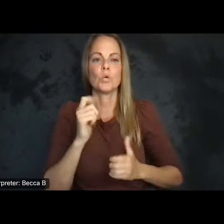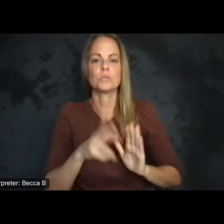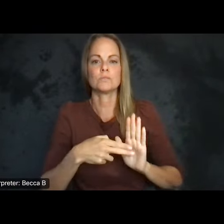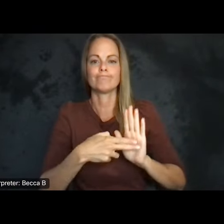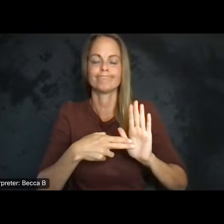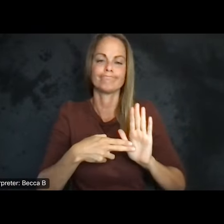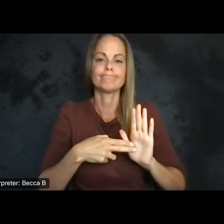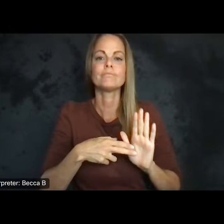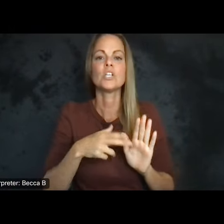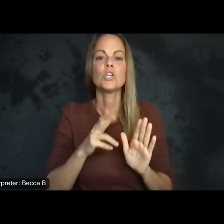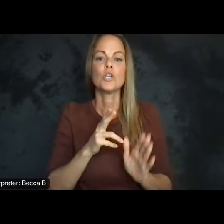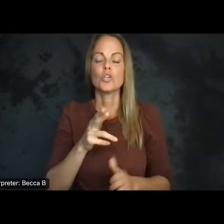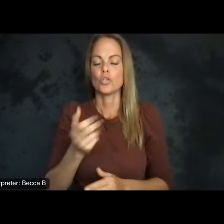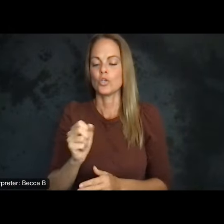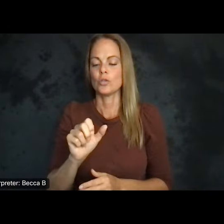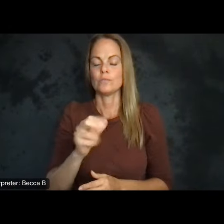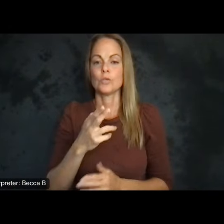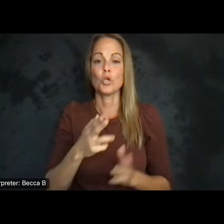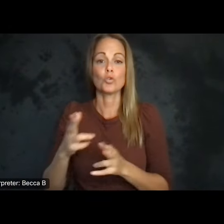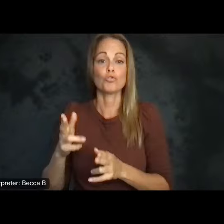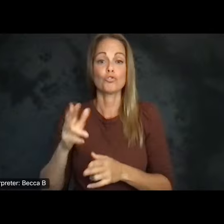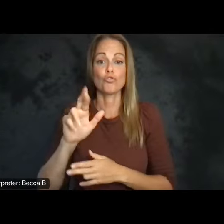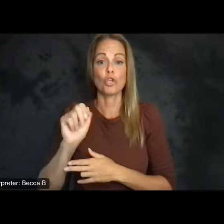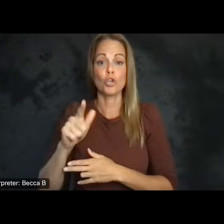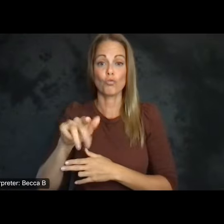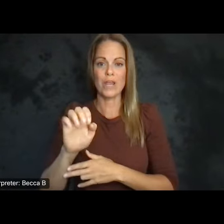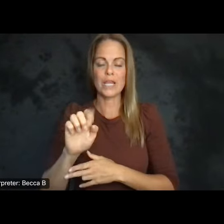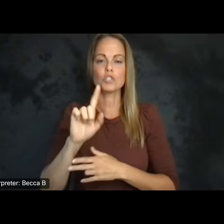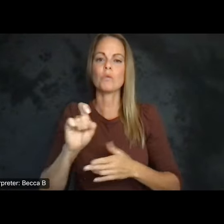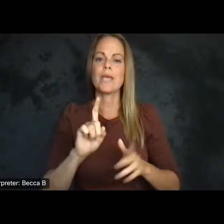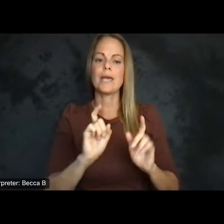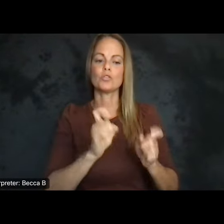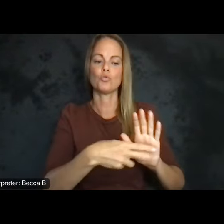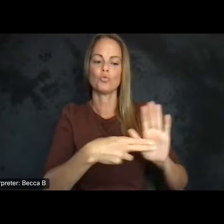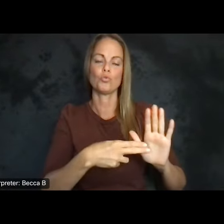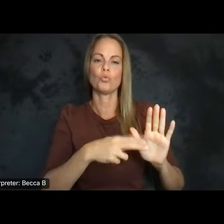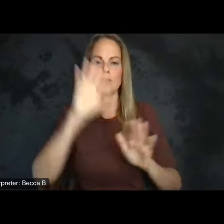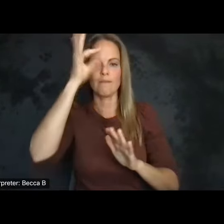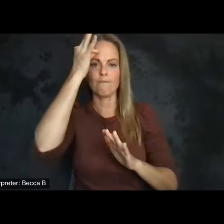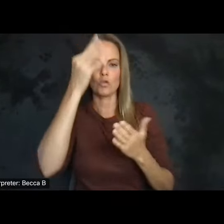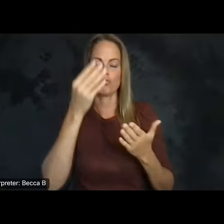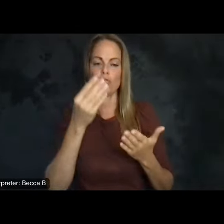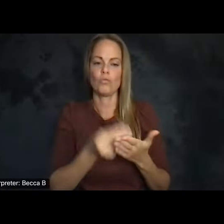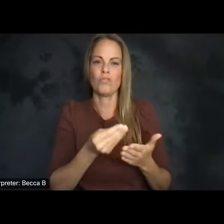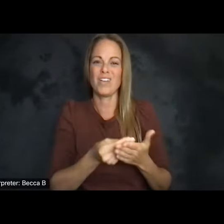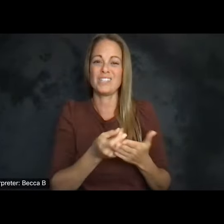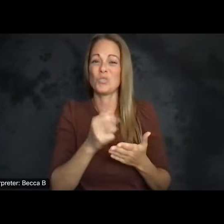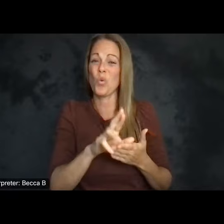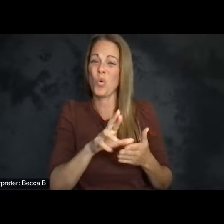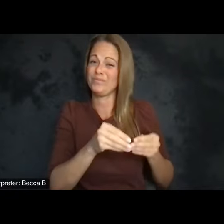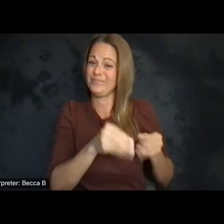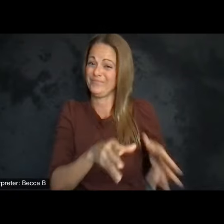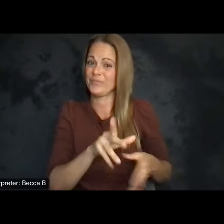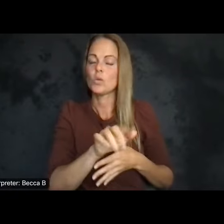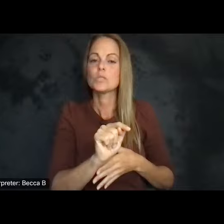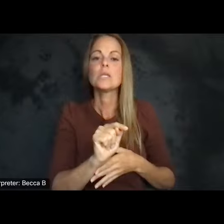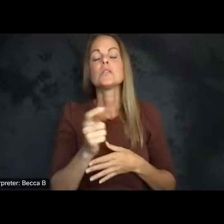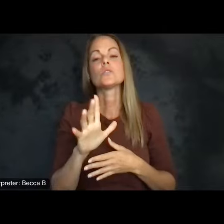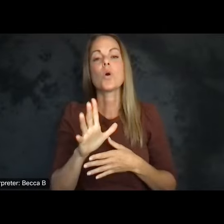to obligate those federal funds. Otherwise, we were at risk of reverting those. So we pushed up some of